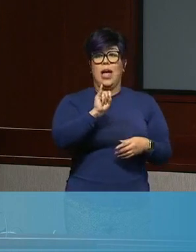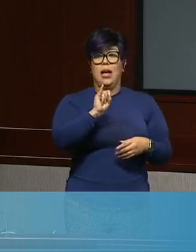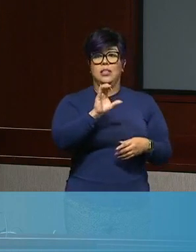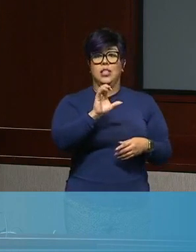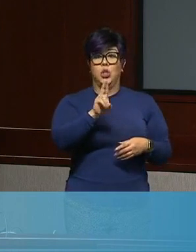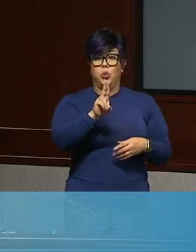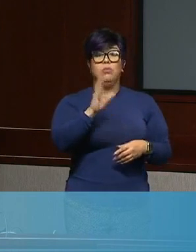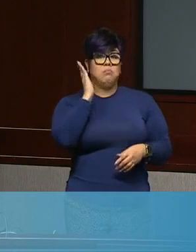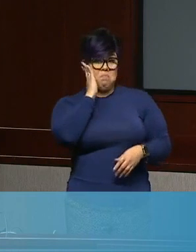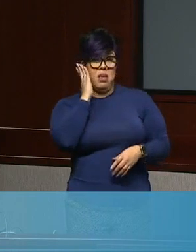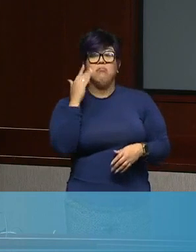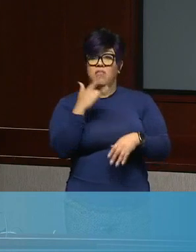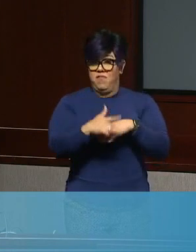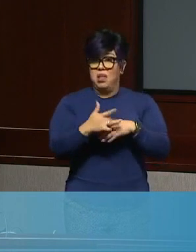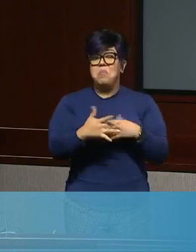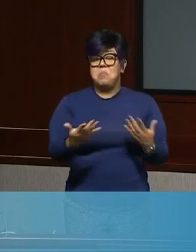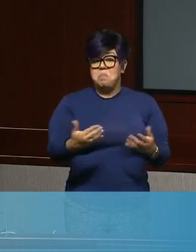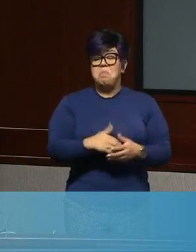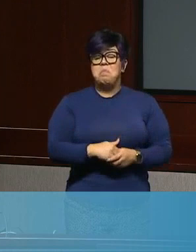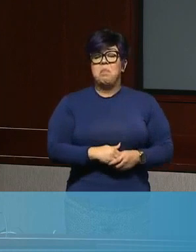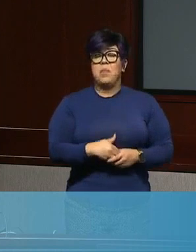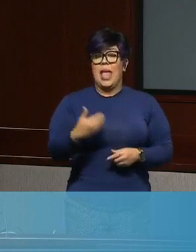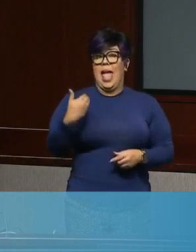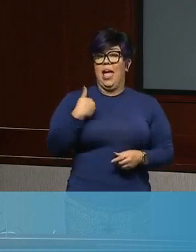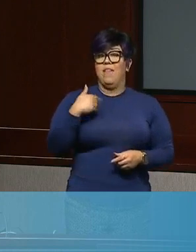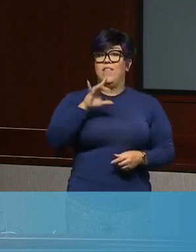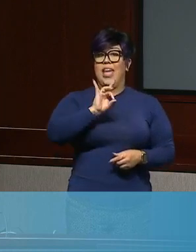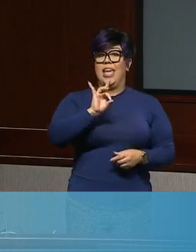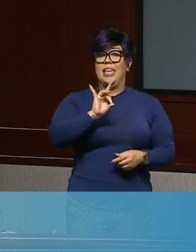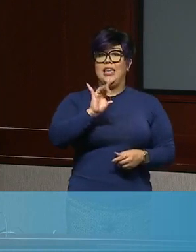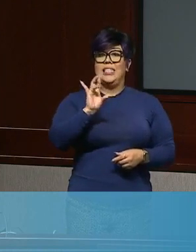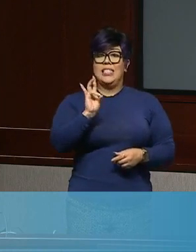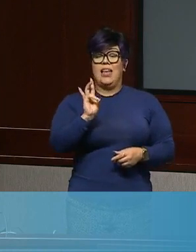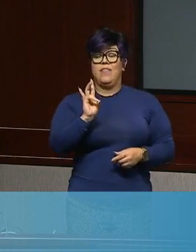beds. We have 87